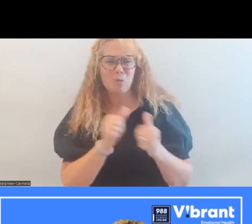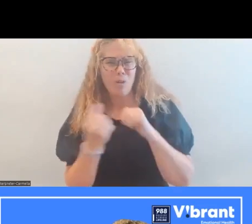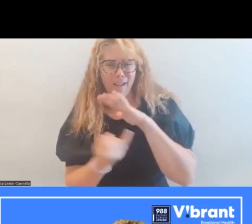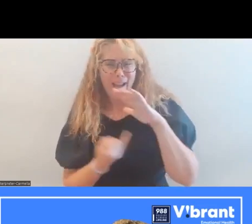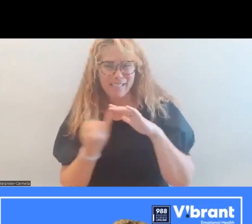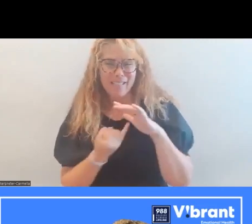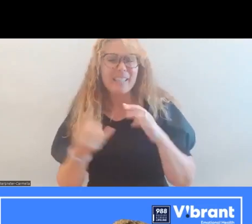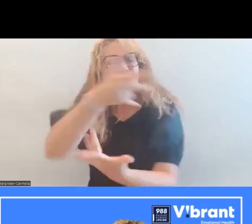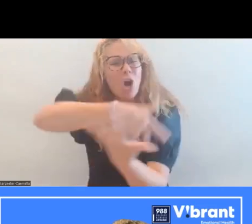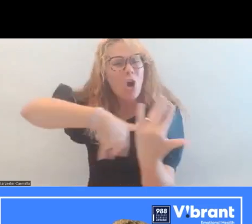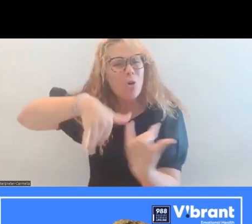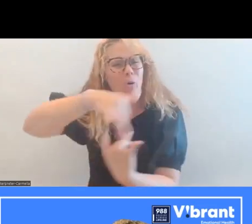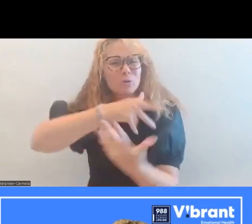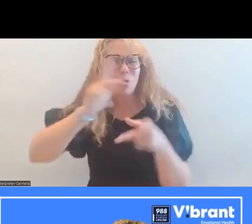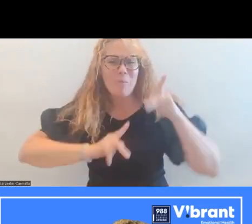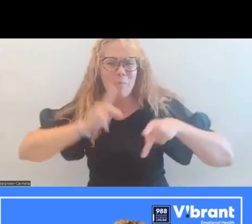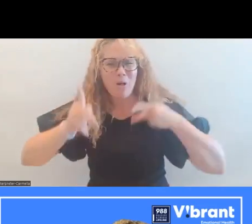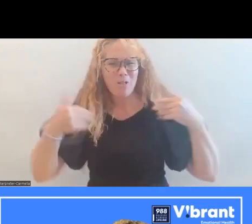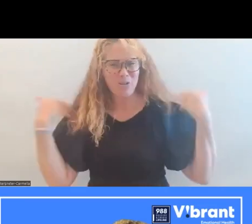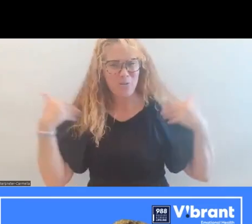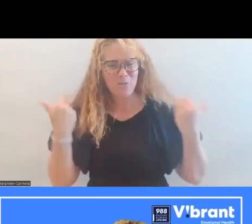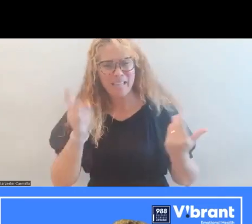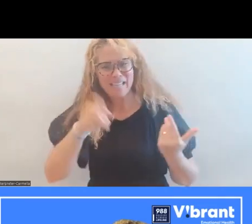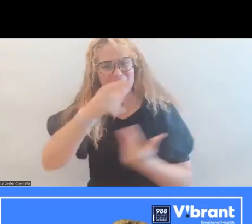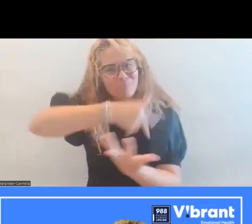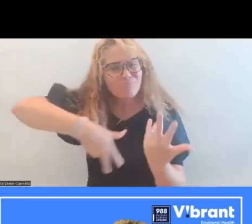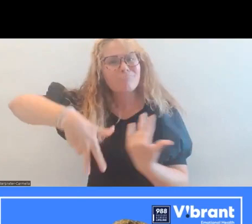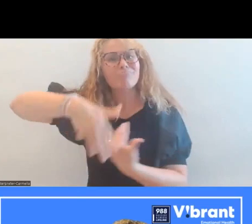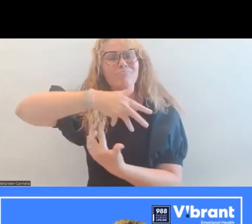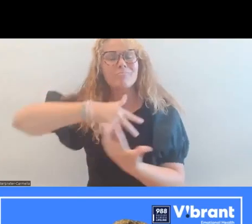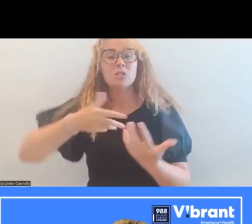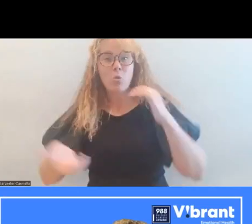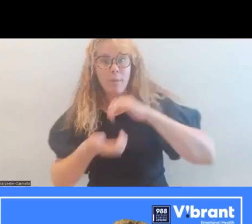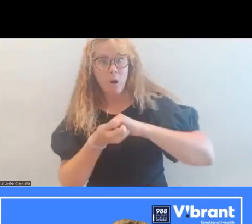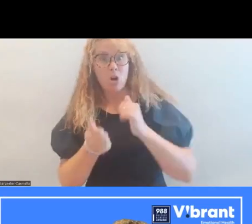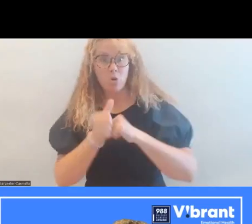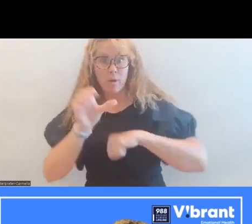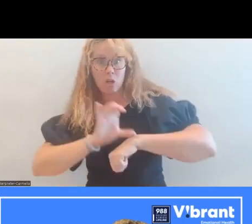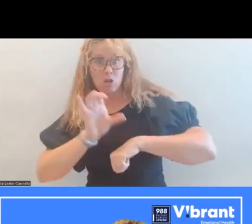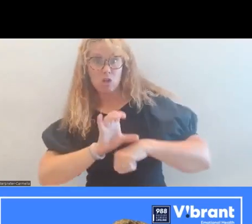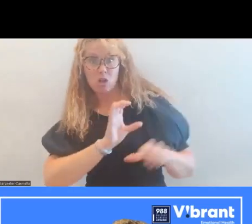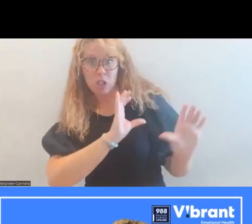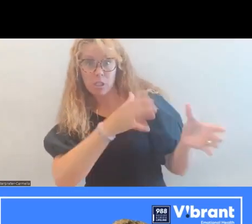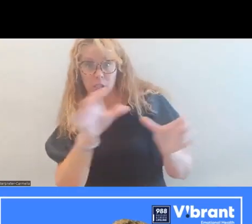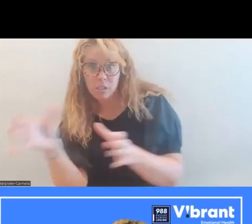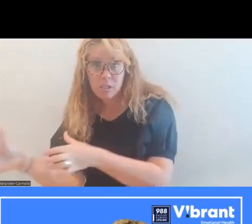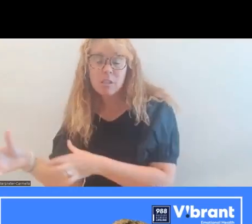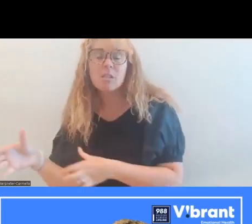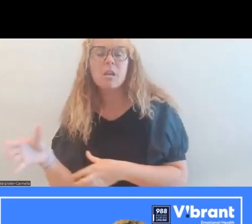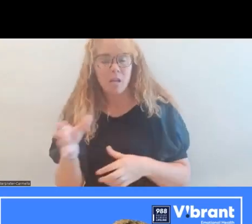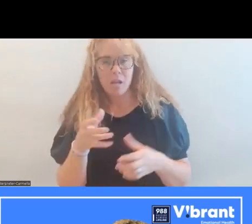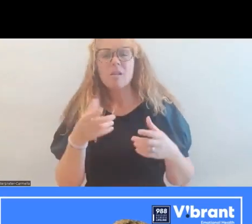They're social beings. And so what the partnering churches that we deal with are having done is during